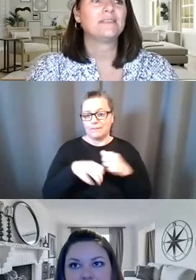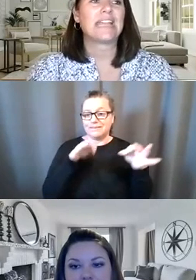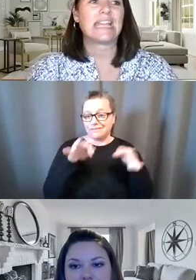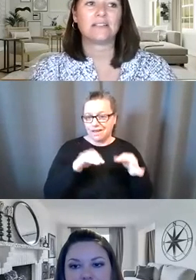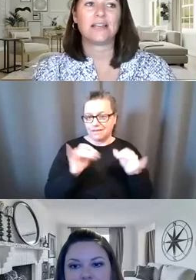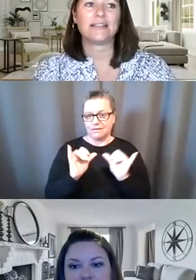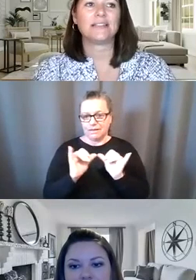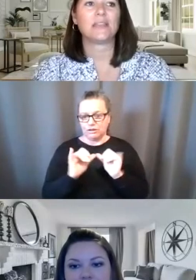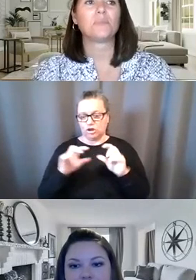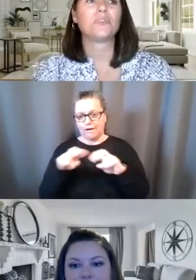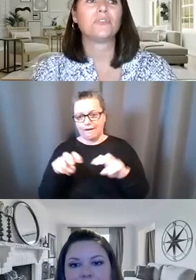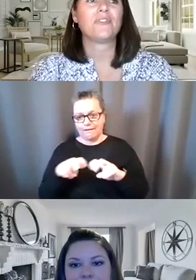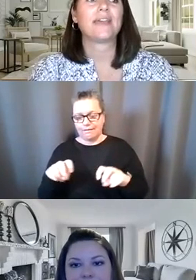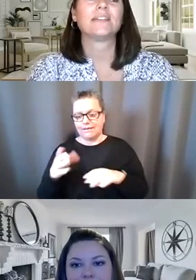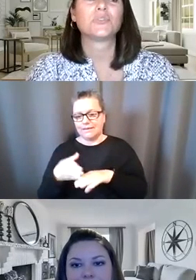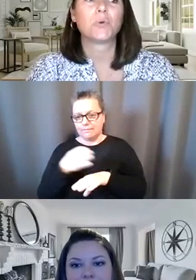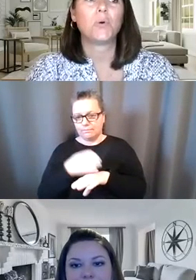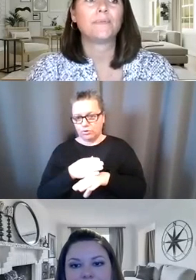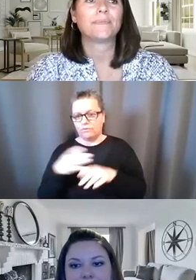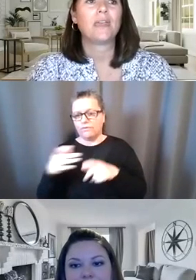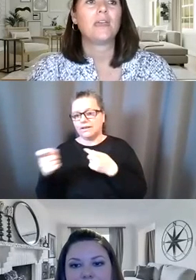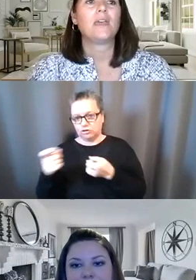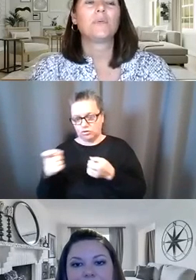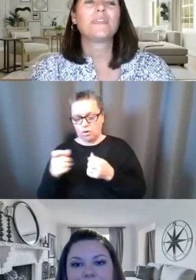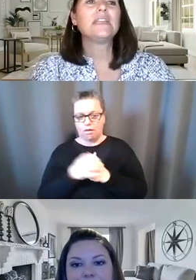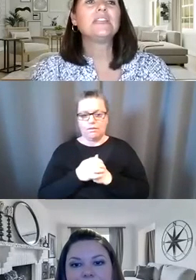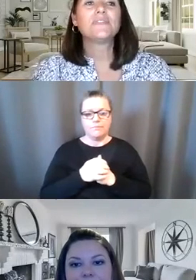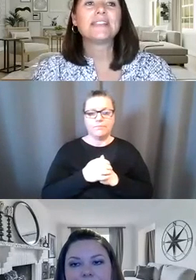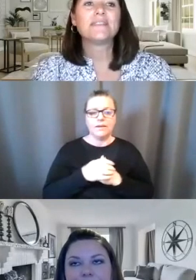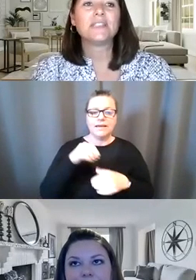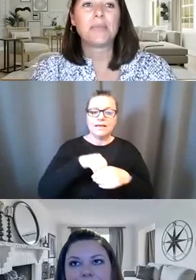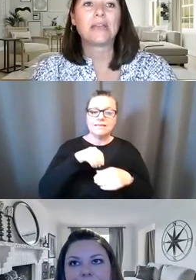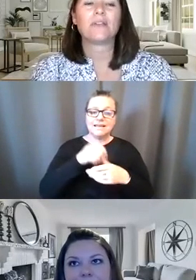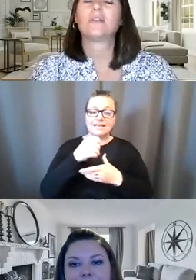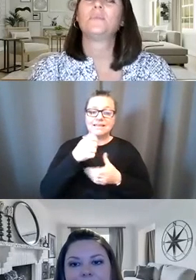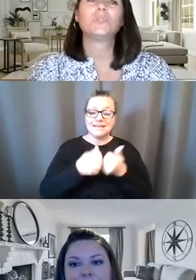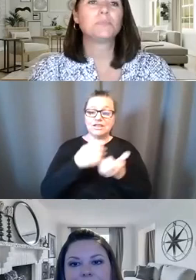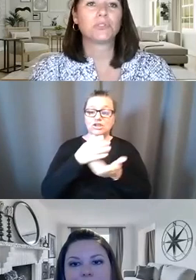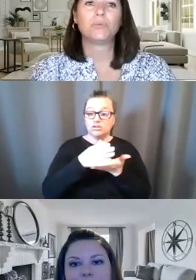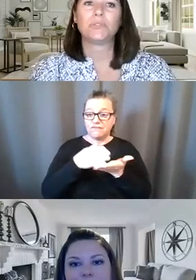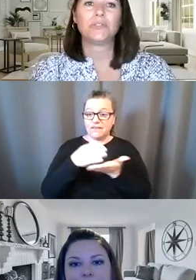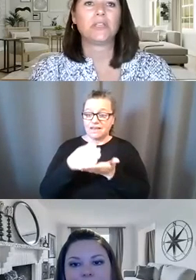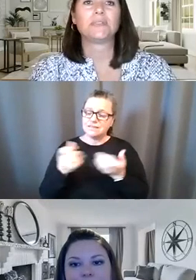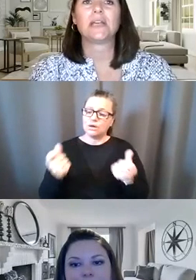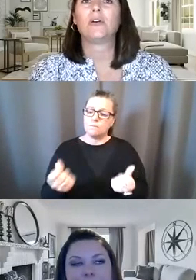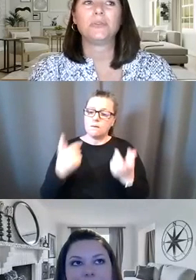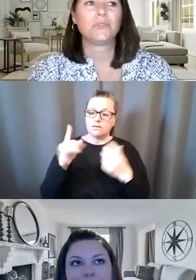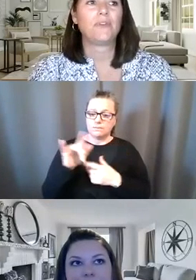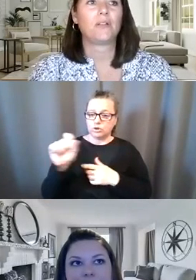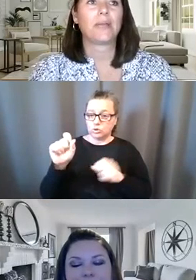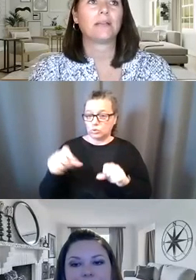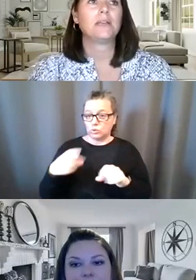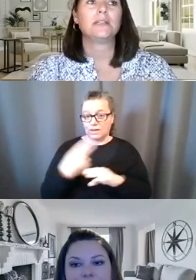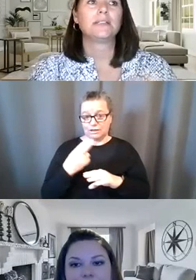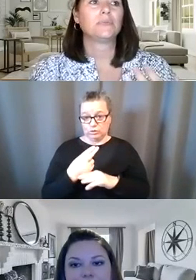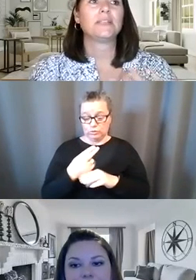measure, analyze, improve, and control. Within each phase of the DMAIC, there are multiple tools you can use to help you do the